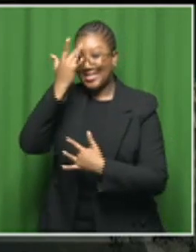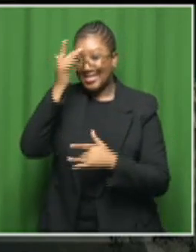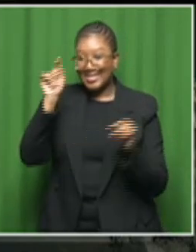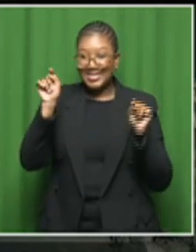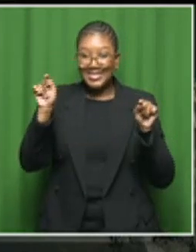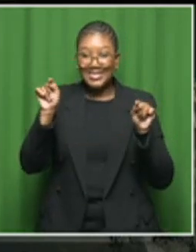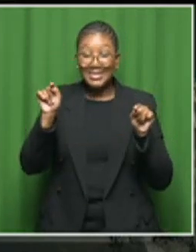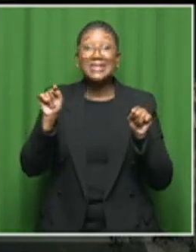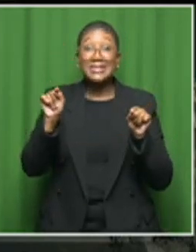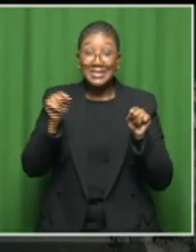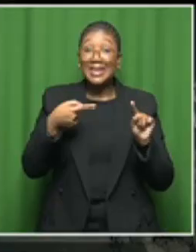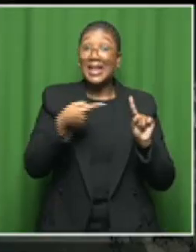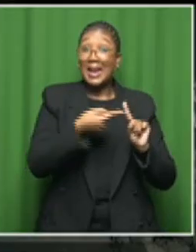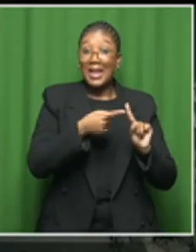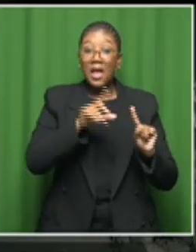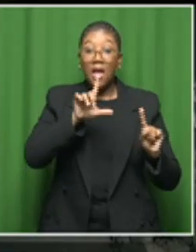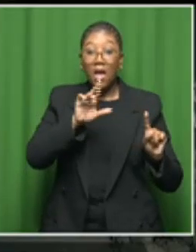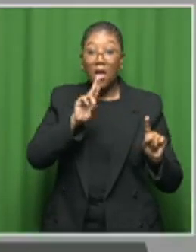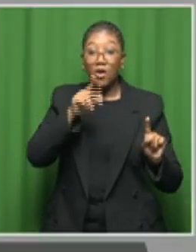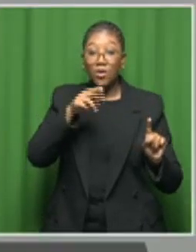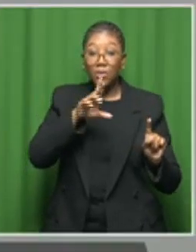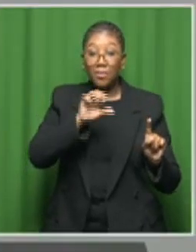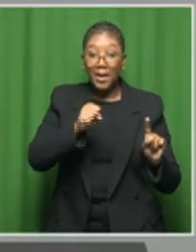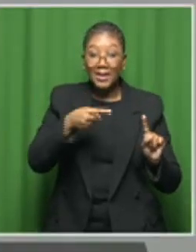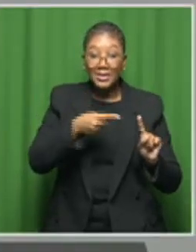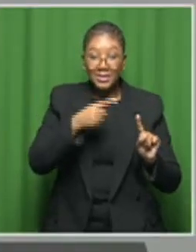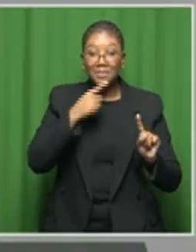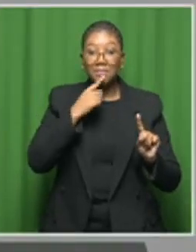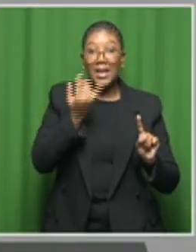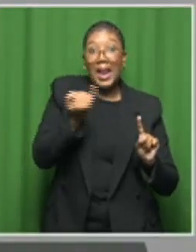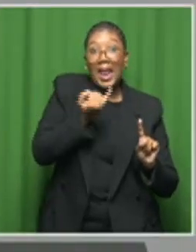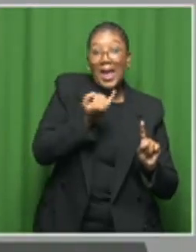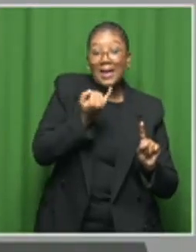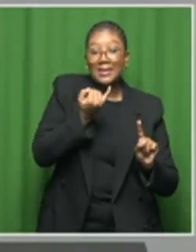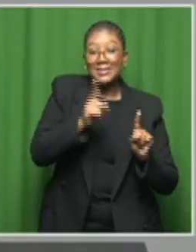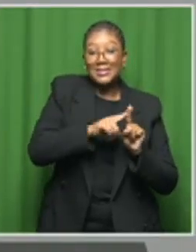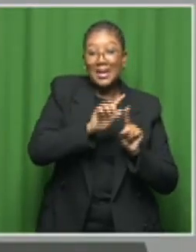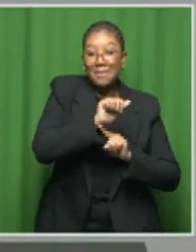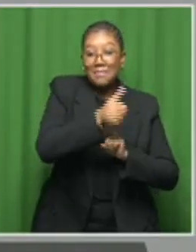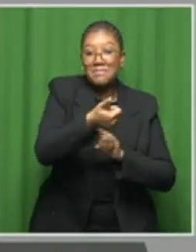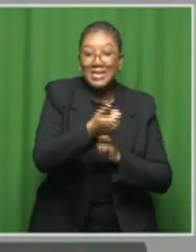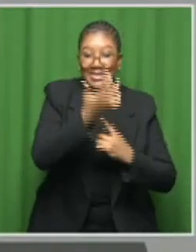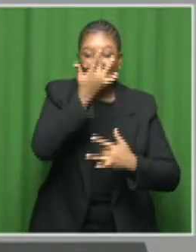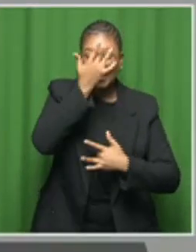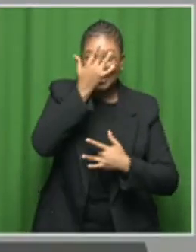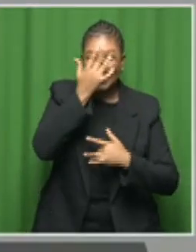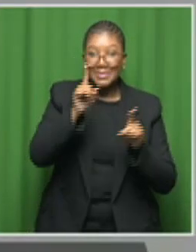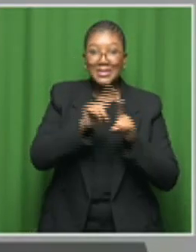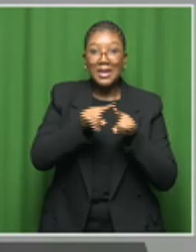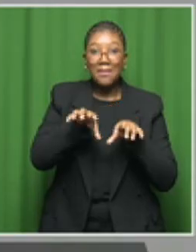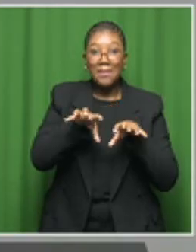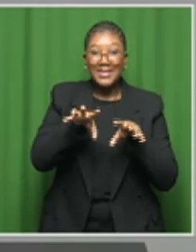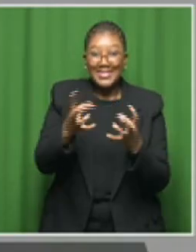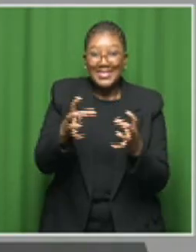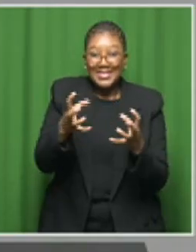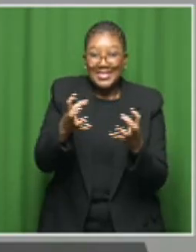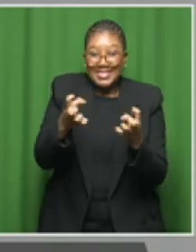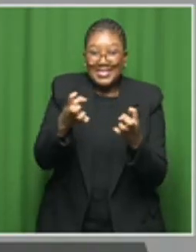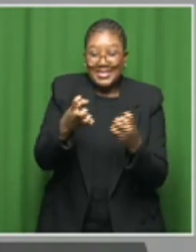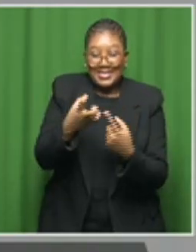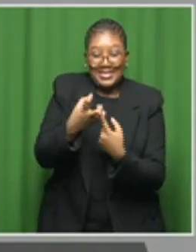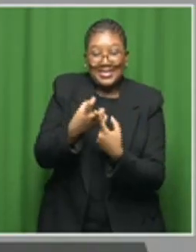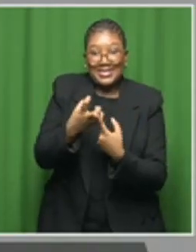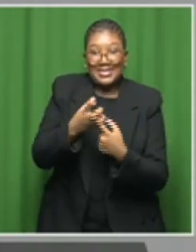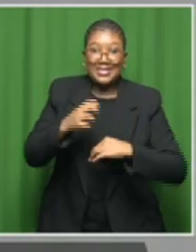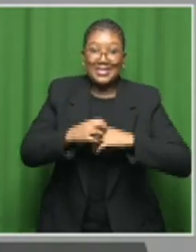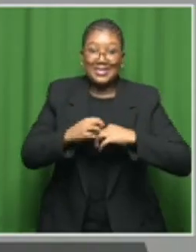other diseases. Okay. Fibromyalgia, rheumatoid arthritis, and now again I come back to why it often takes